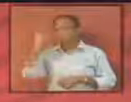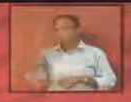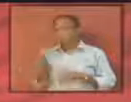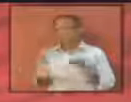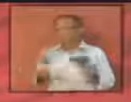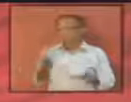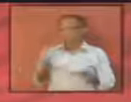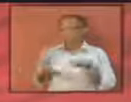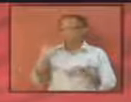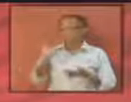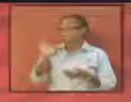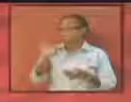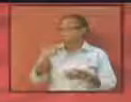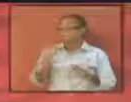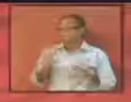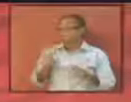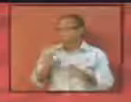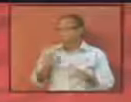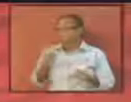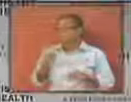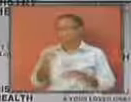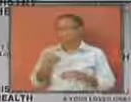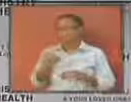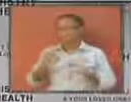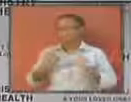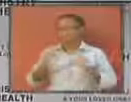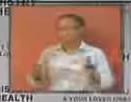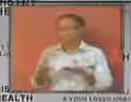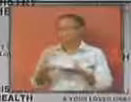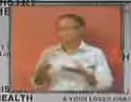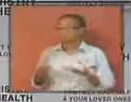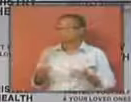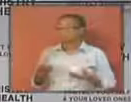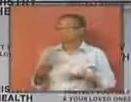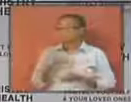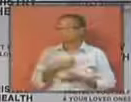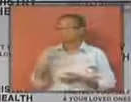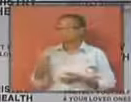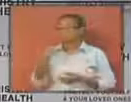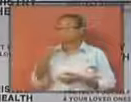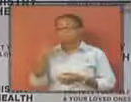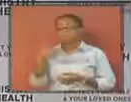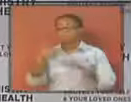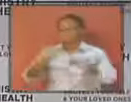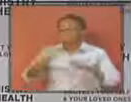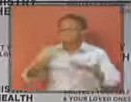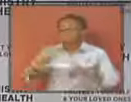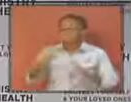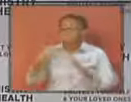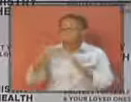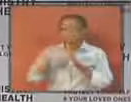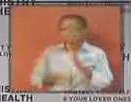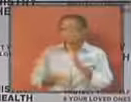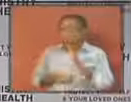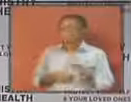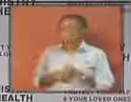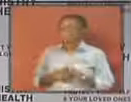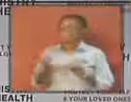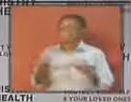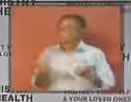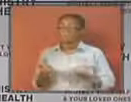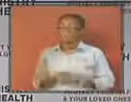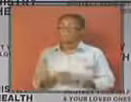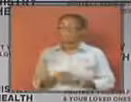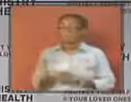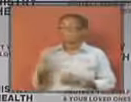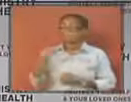Okay, so that's why we have to look at that. Okay, thank you. Yeah, so I would have read part of the article. So what I think